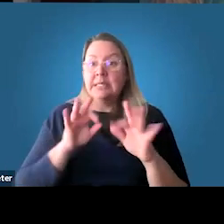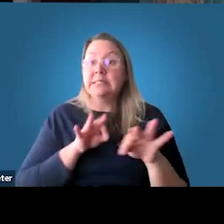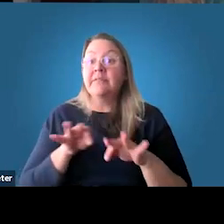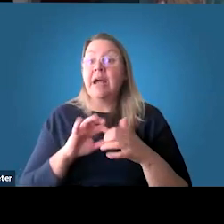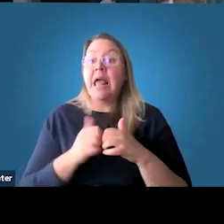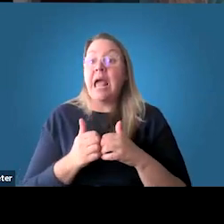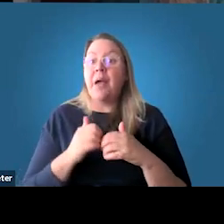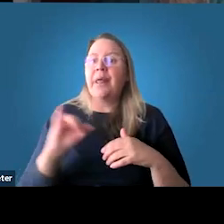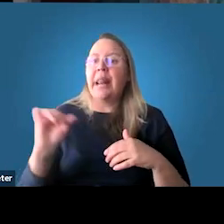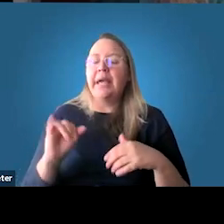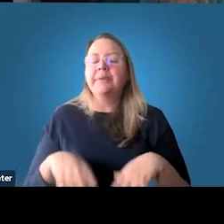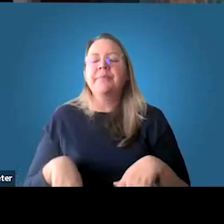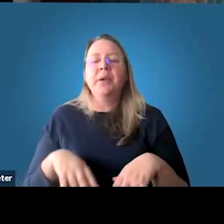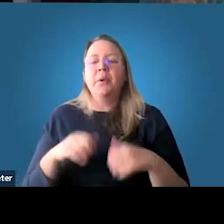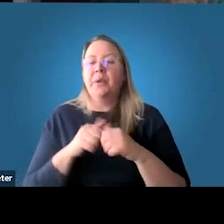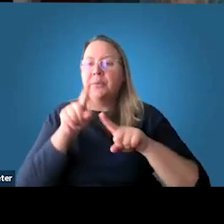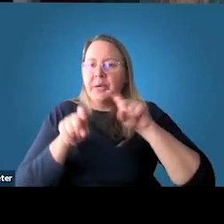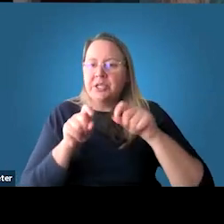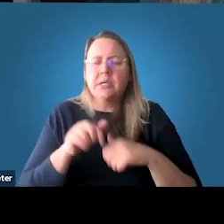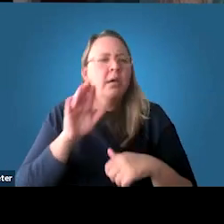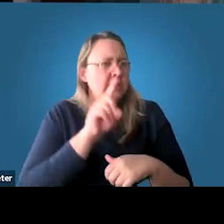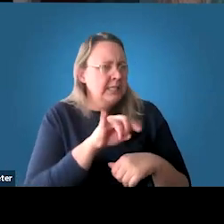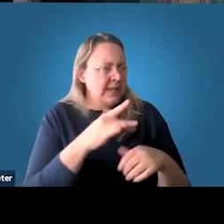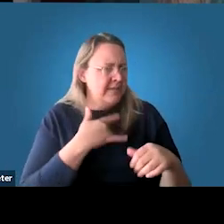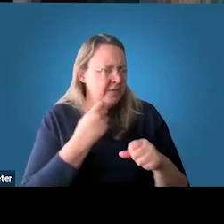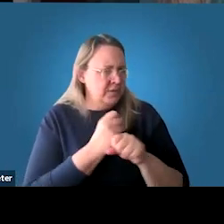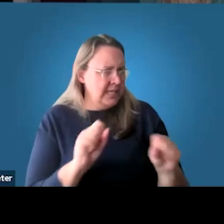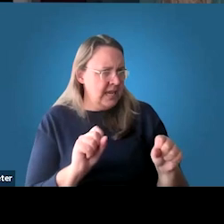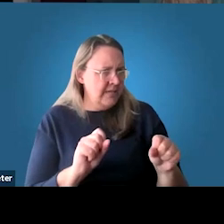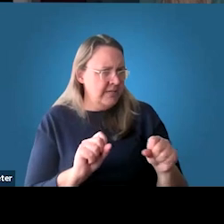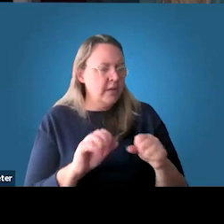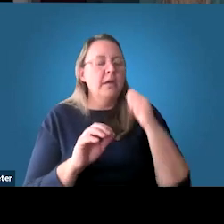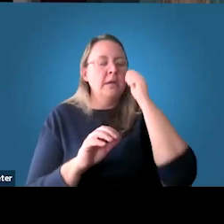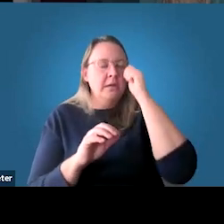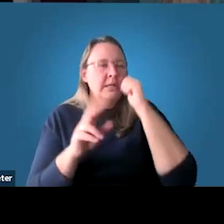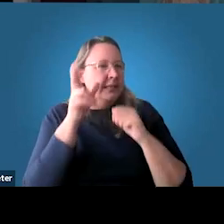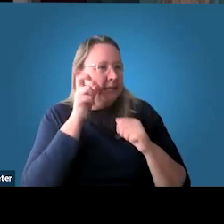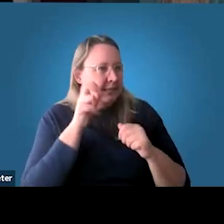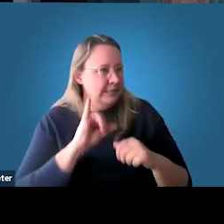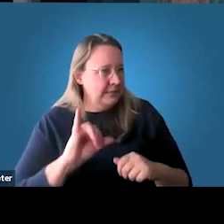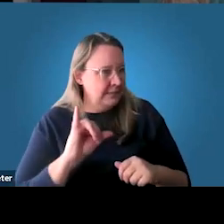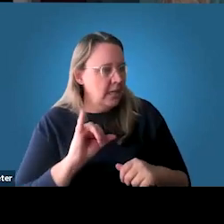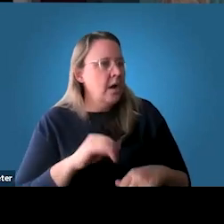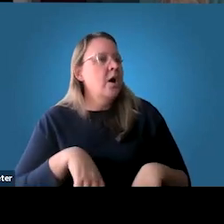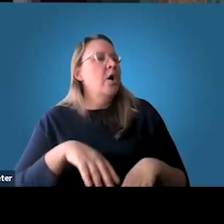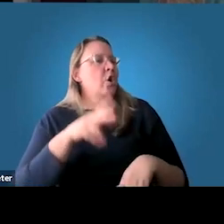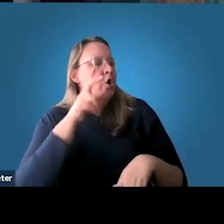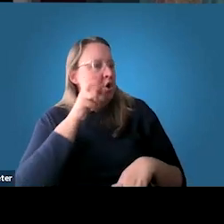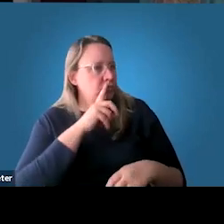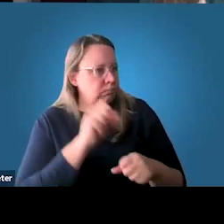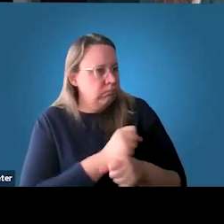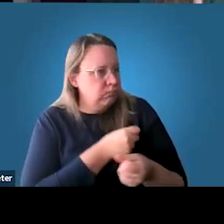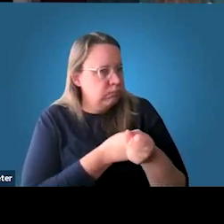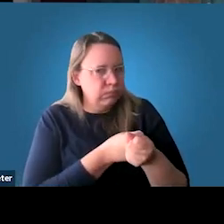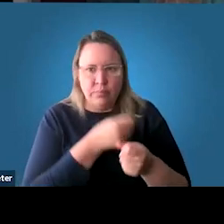by questions like, did they feel safe? And say that Barr asked questions, listened carefully, and heard them.